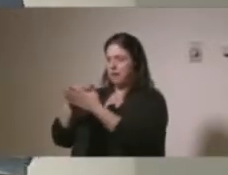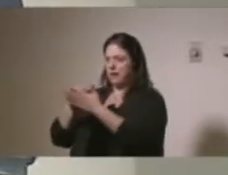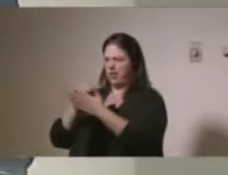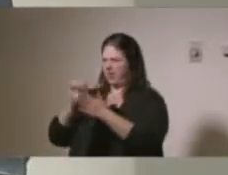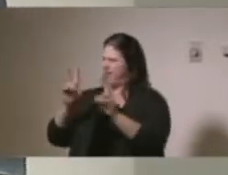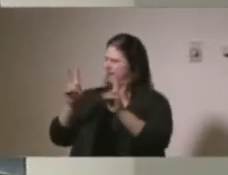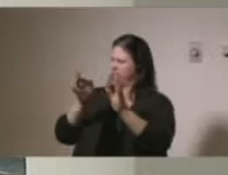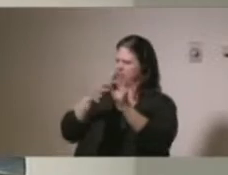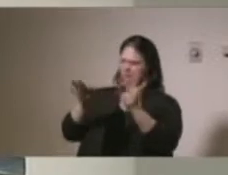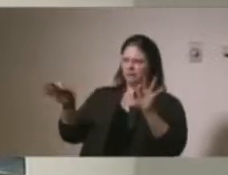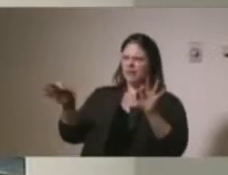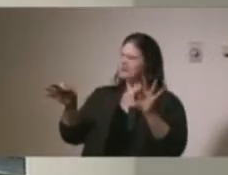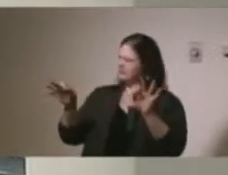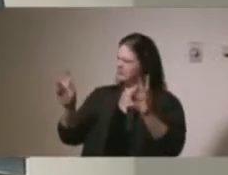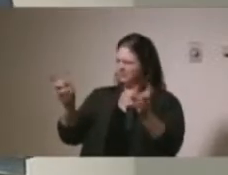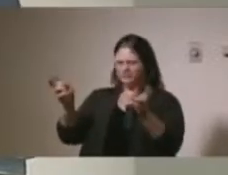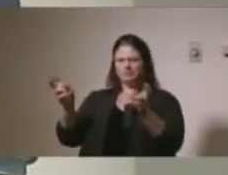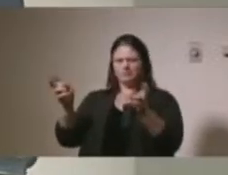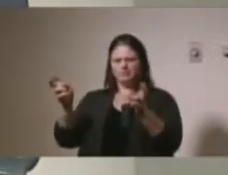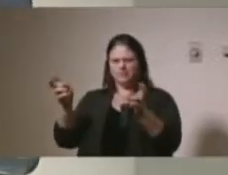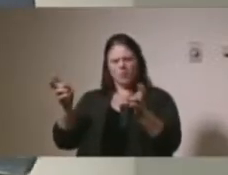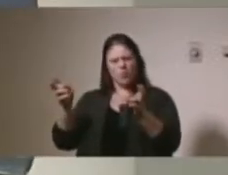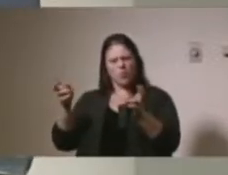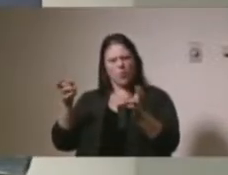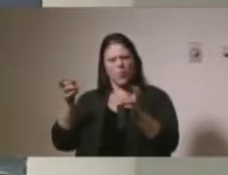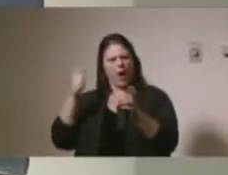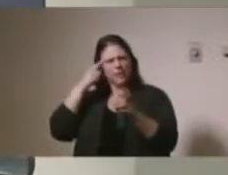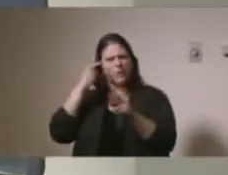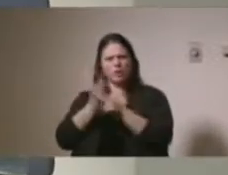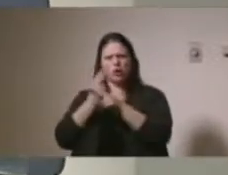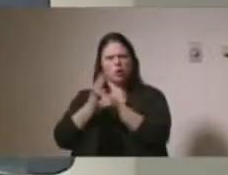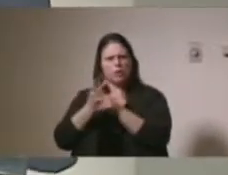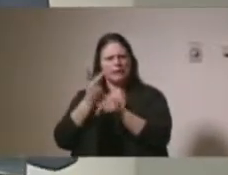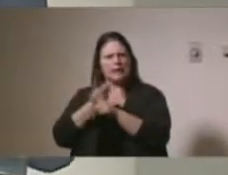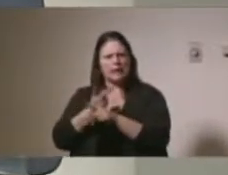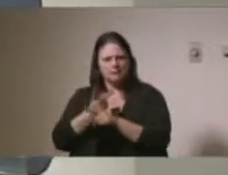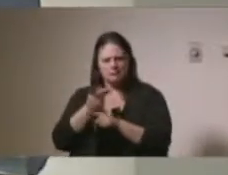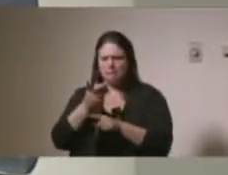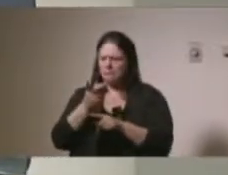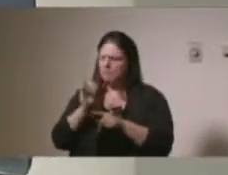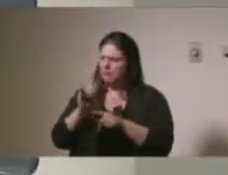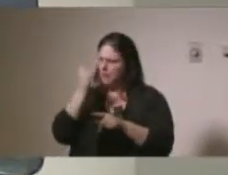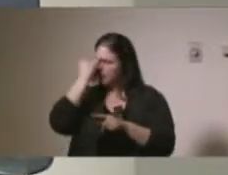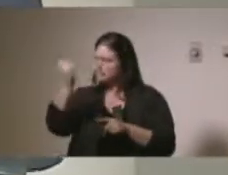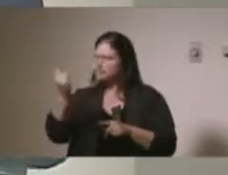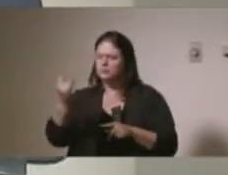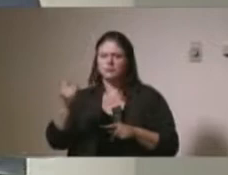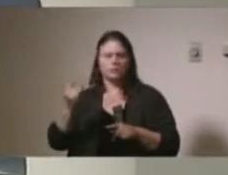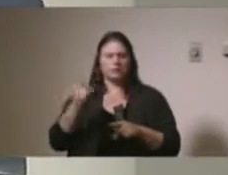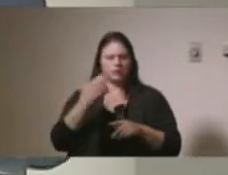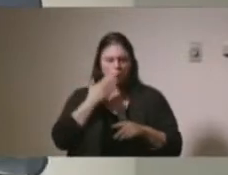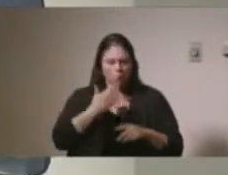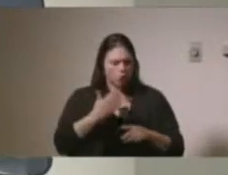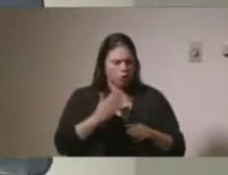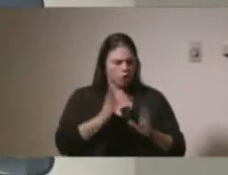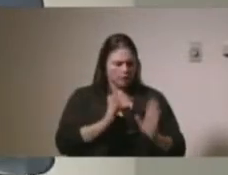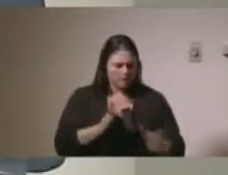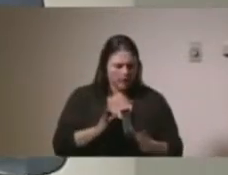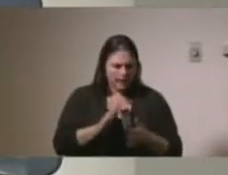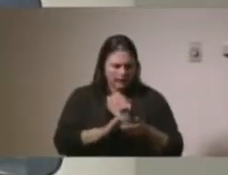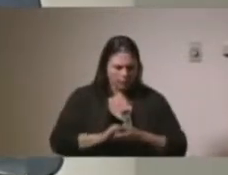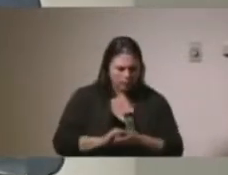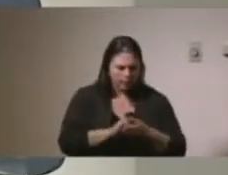It's something strong, saying when we are well organized, a good structure, and the people